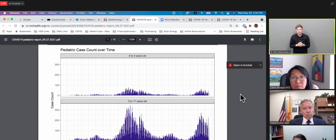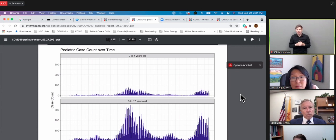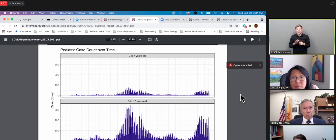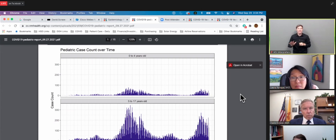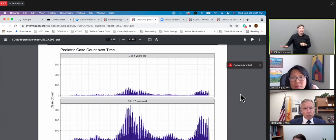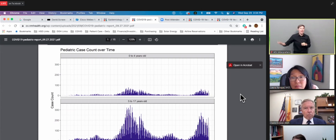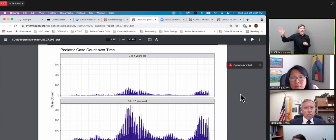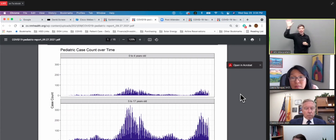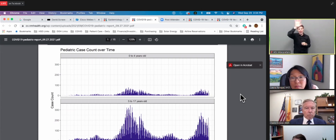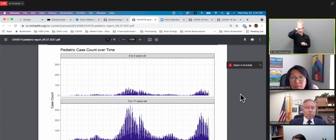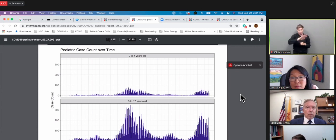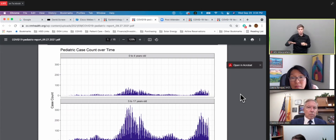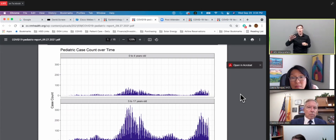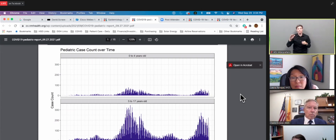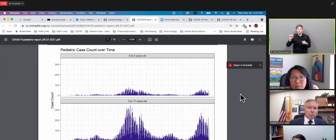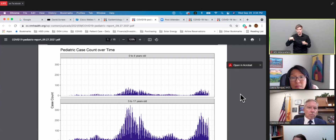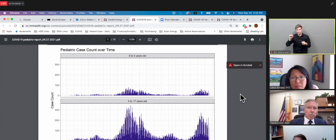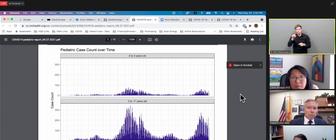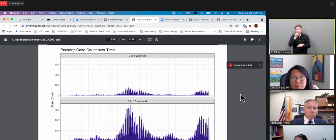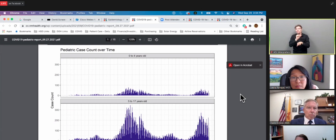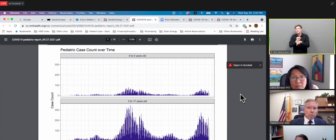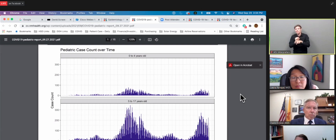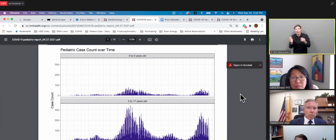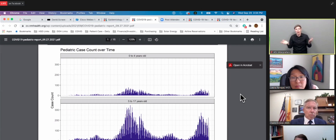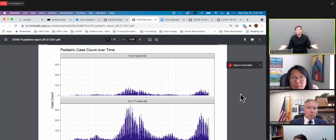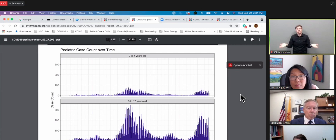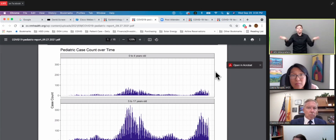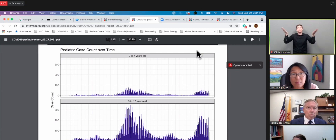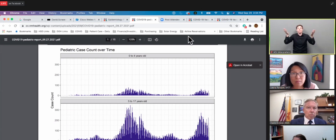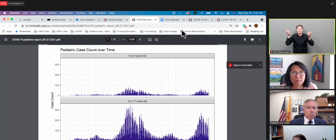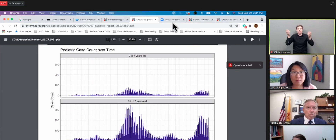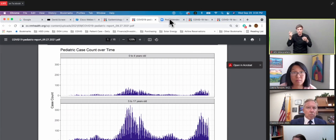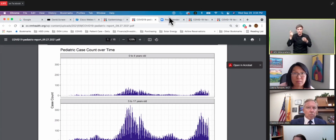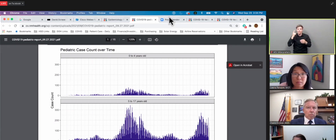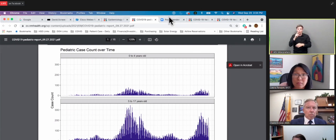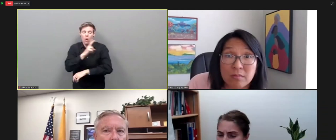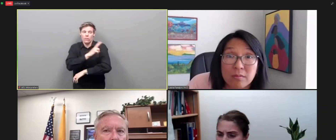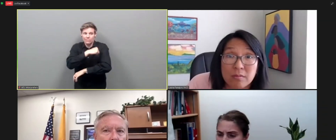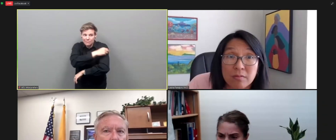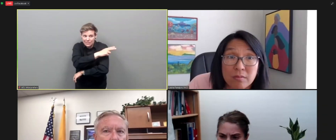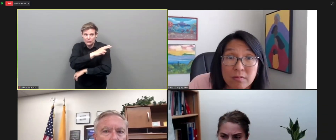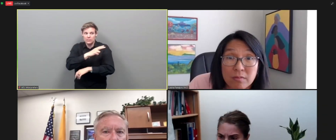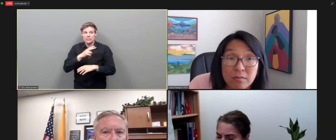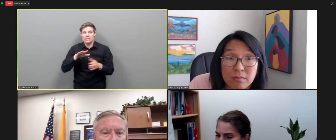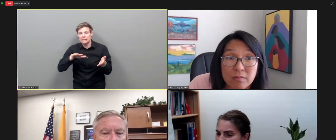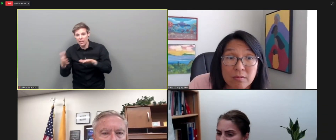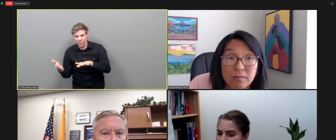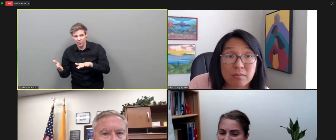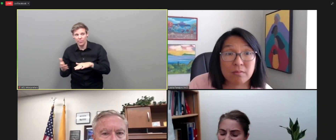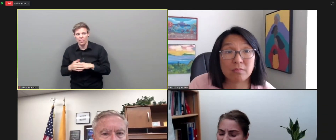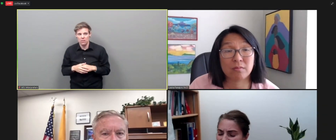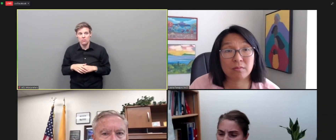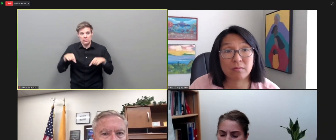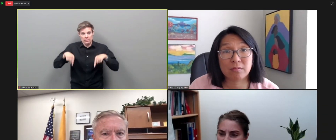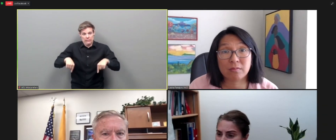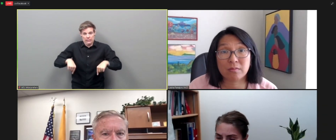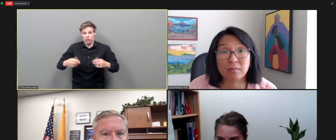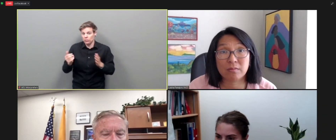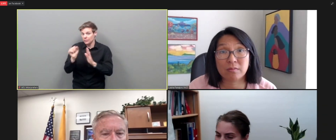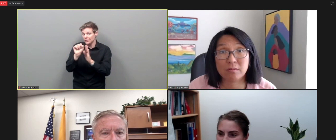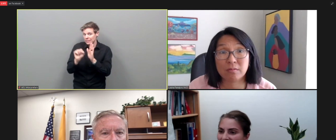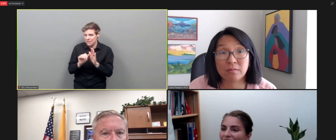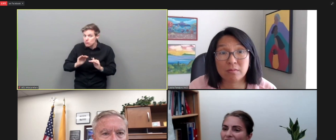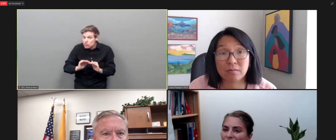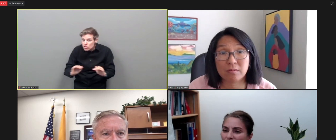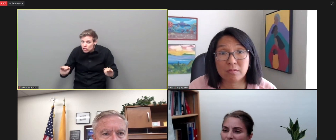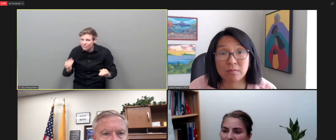pediatric hospitalizations and deaths. Here in New Mexico, we've had 4 pediatric deaths, very